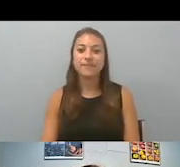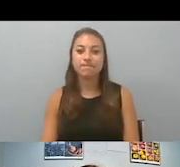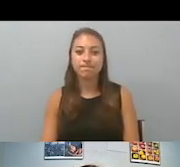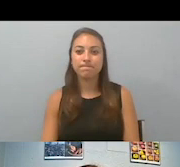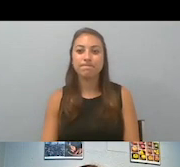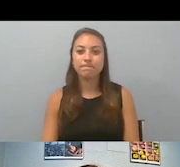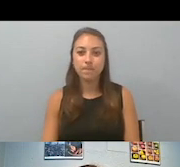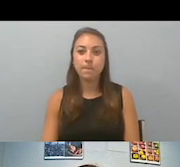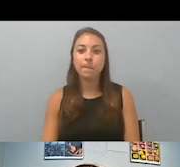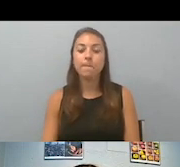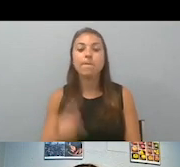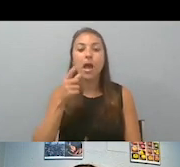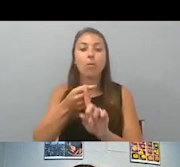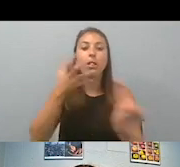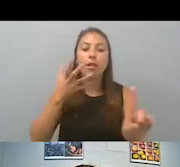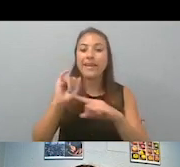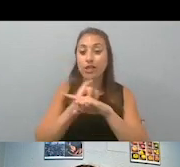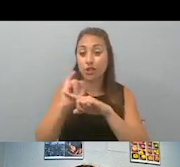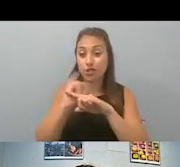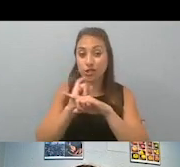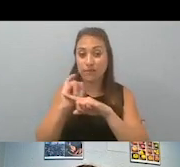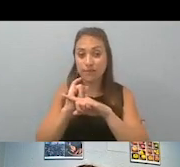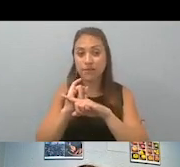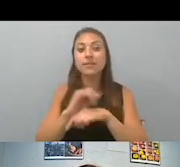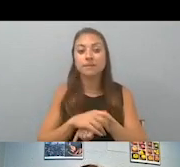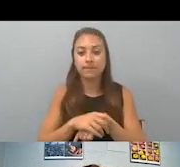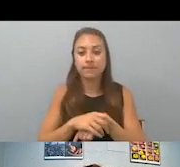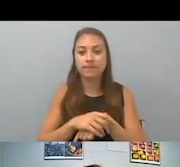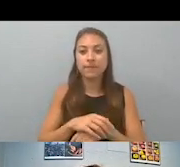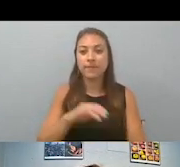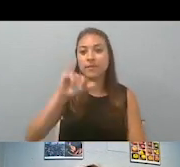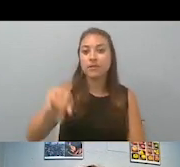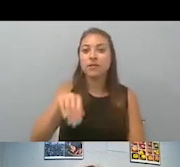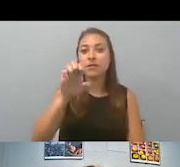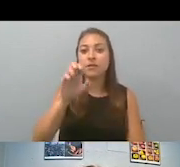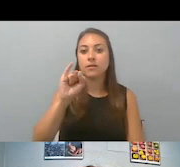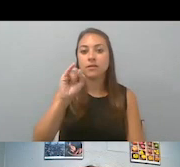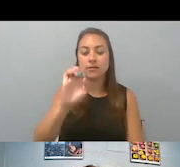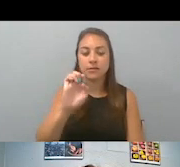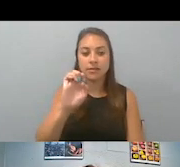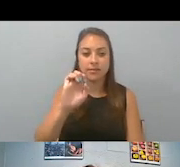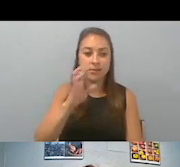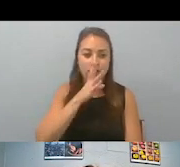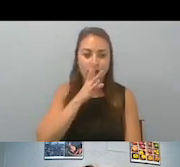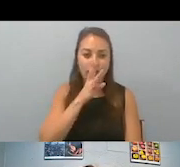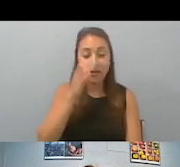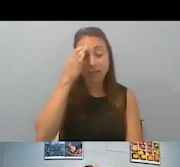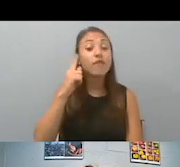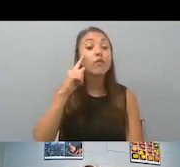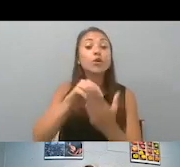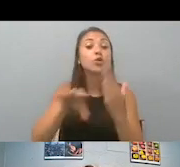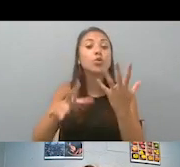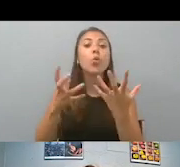I'll just talk a little bit about the internships, and then Bobby, you can talk about the other positions that are available. But we do, for students who maybe want